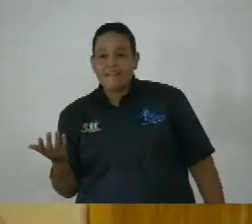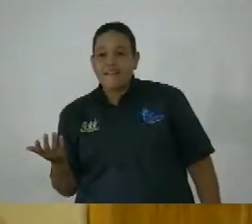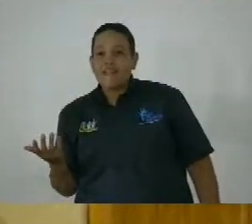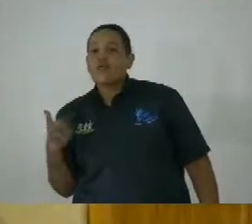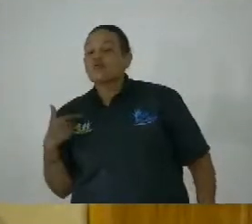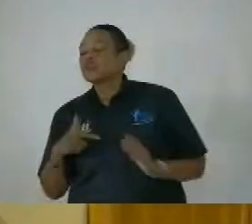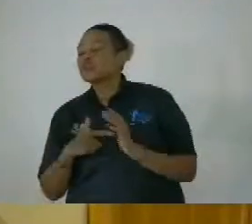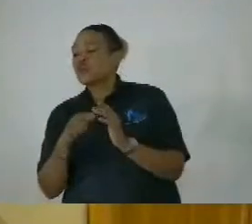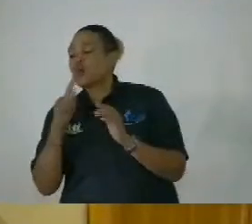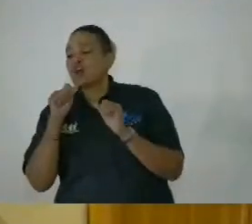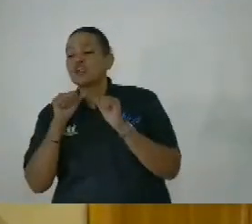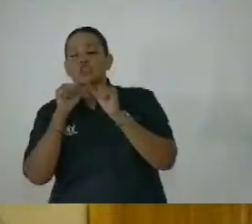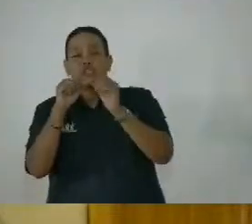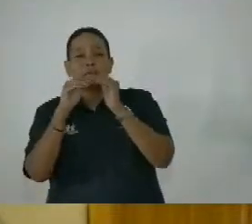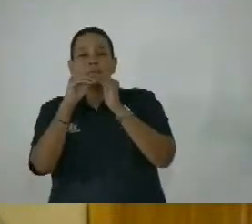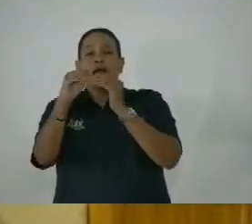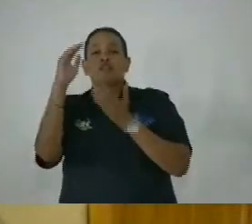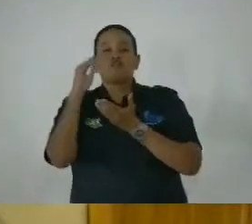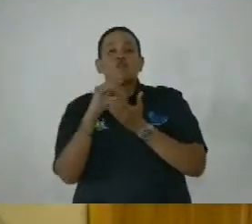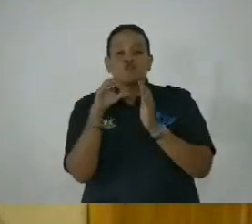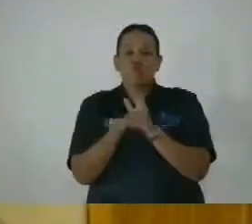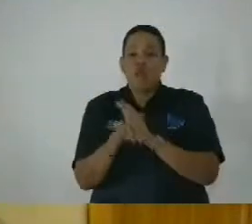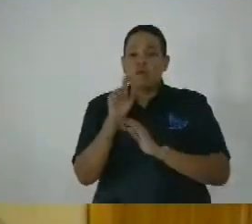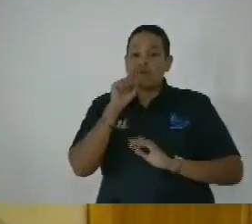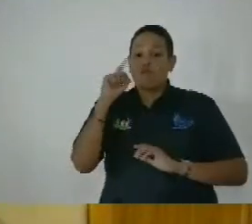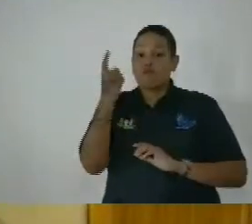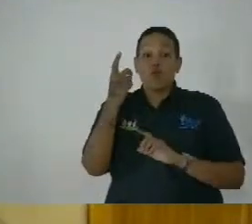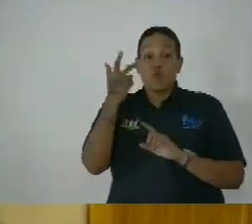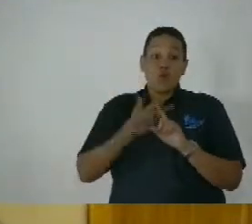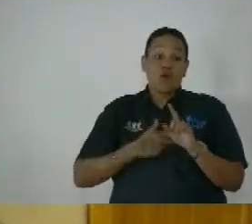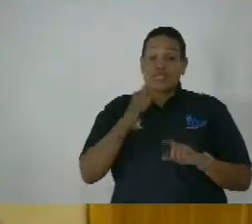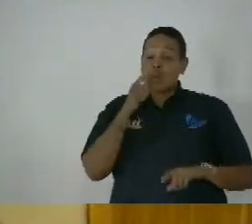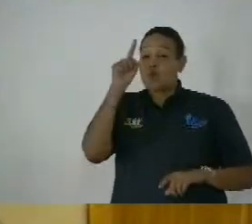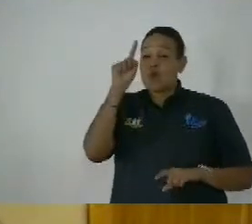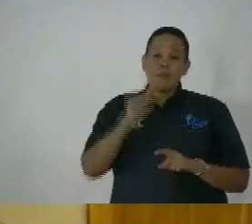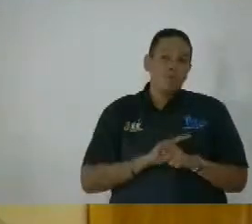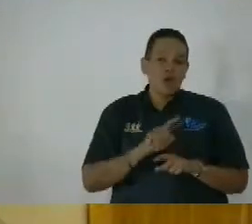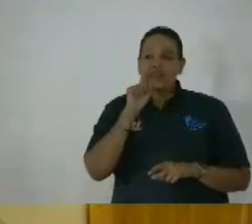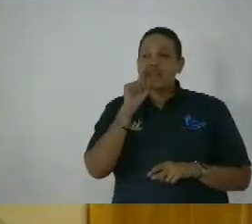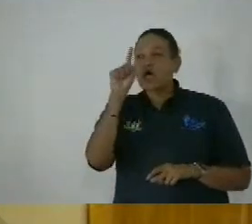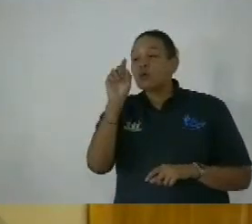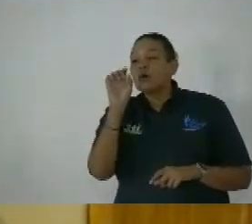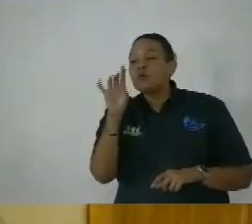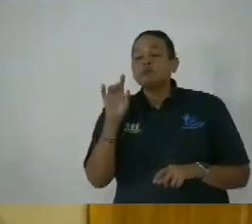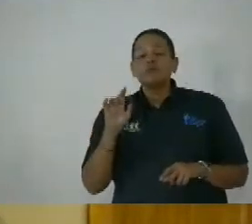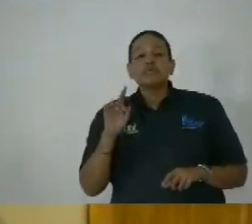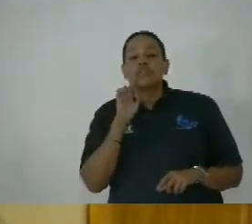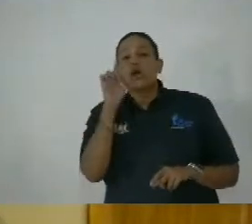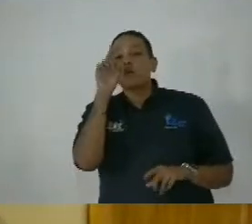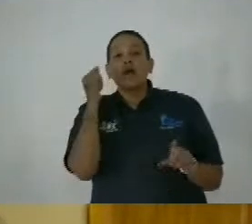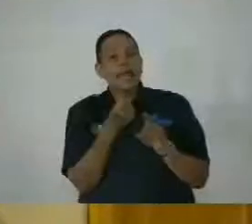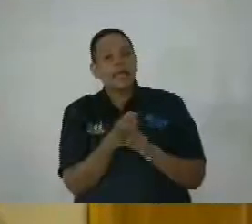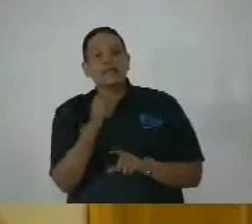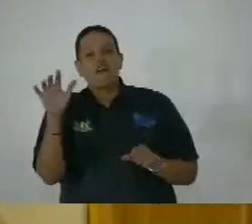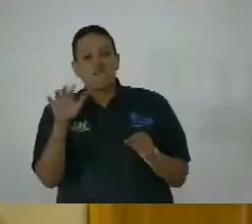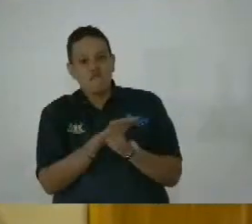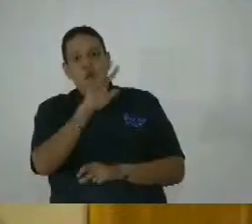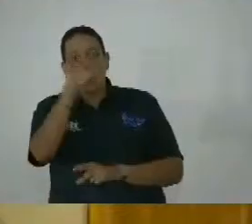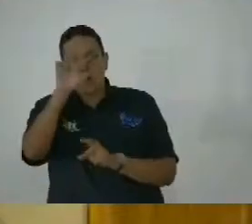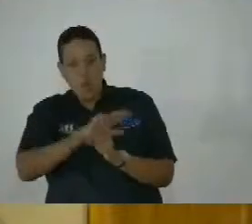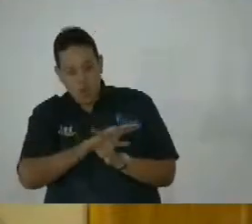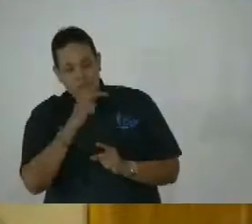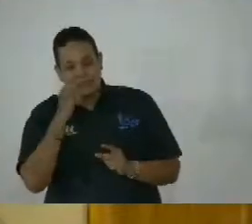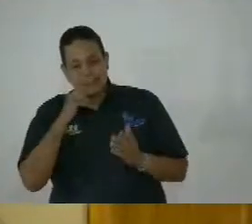that we are on a sustainable path because it's a full quarter, not 1 month, not a flash in the pan, not a one hit. We are seeing a